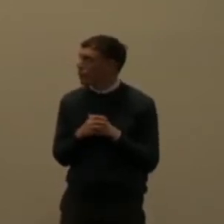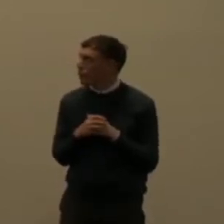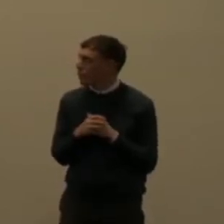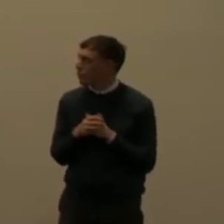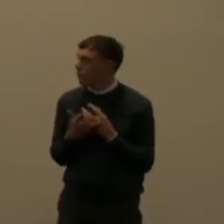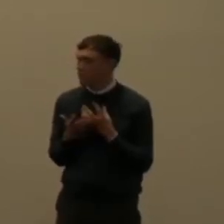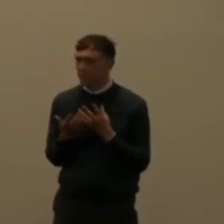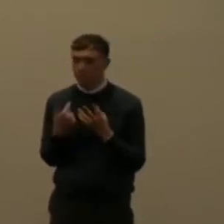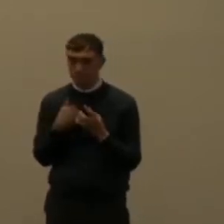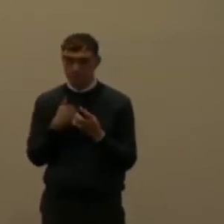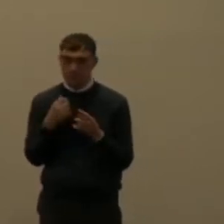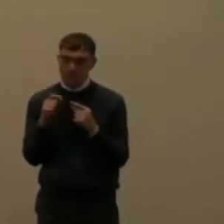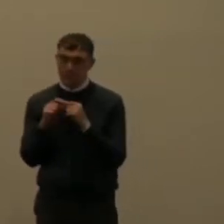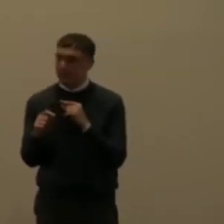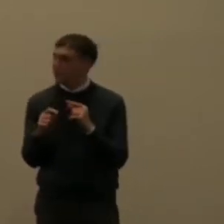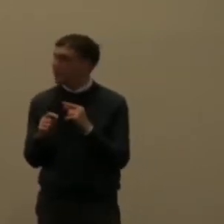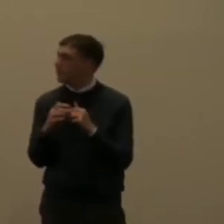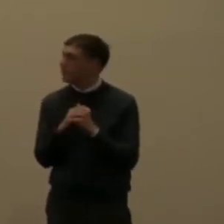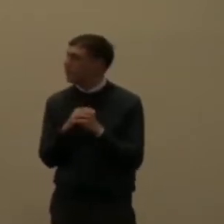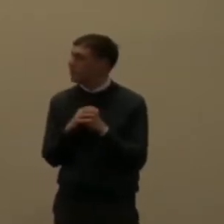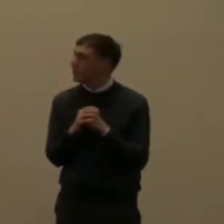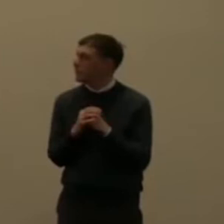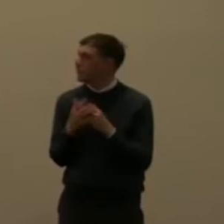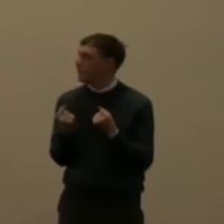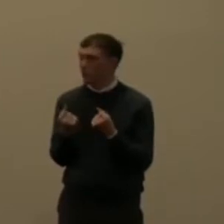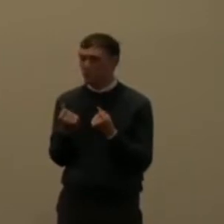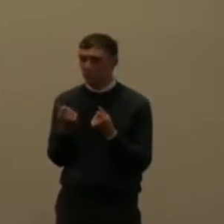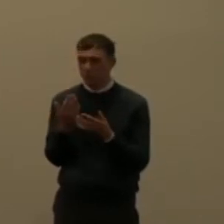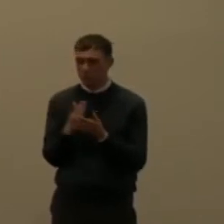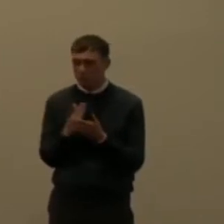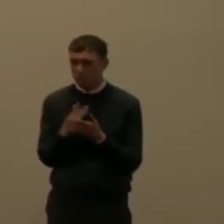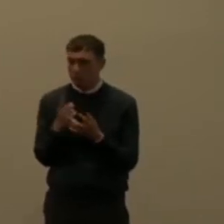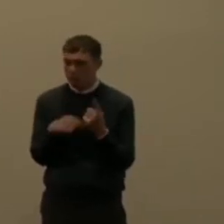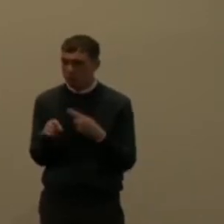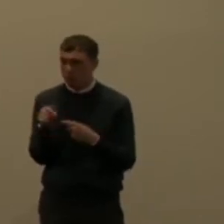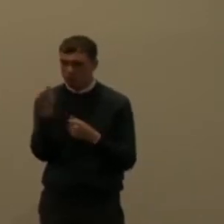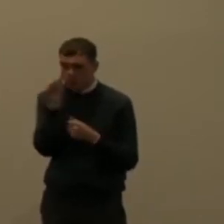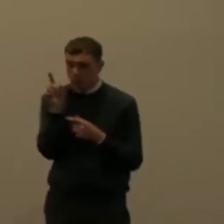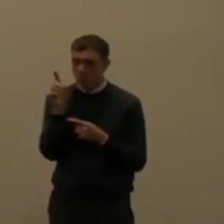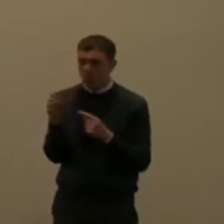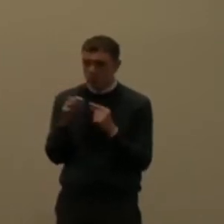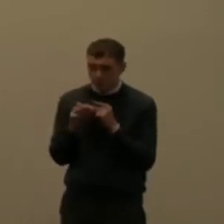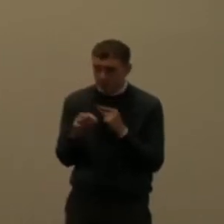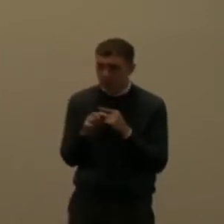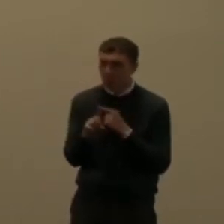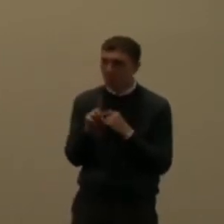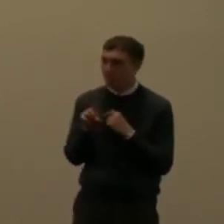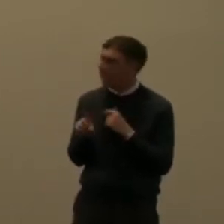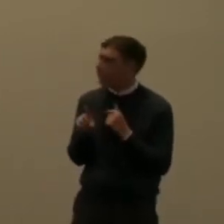this is my pipeline, and how, I don't know if you have some familiarities with the pipelines, but basically this